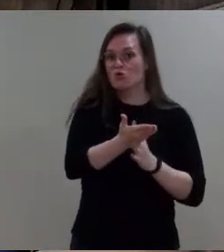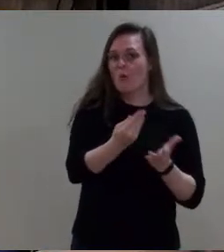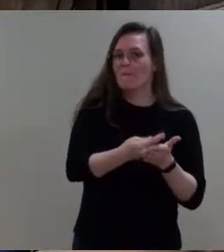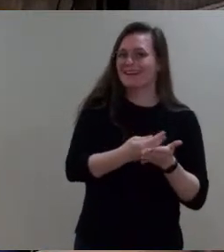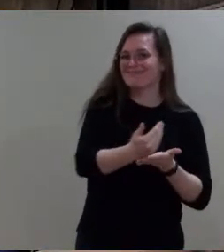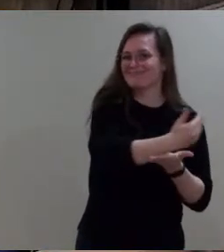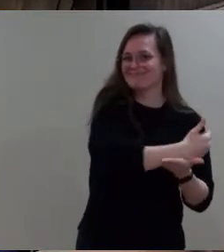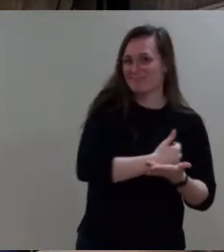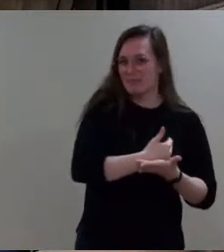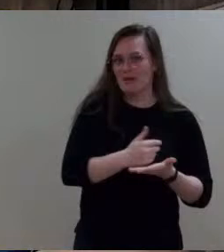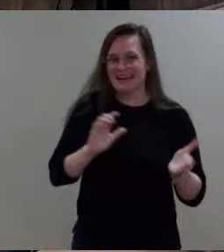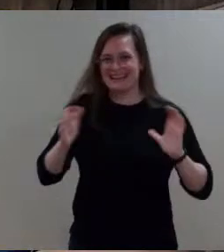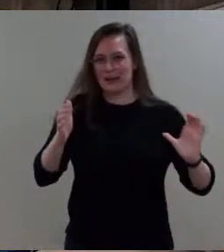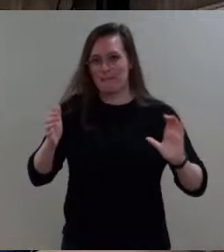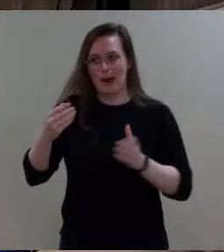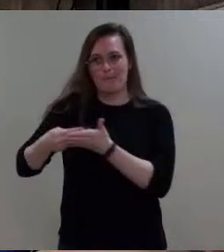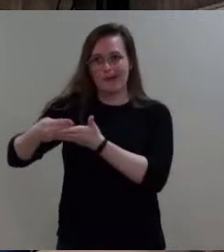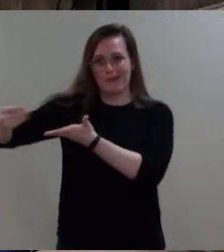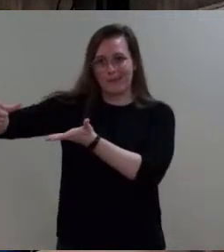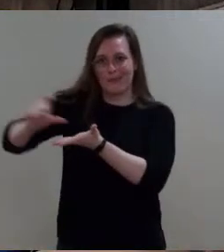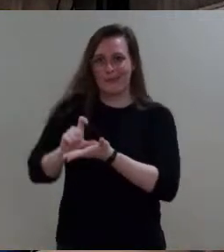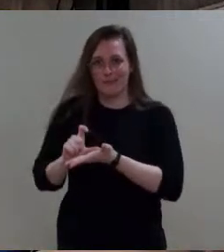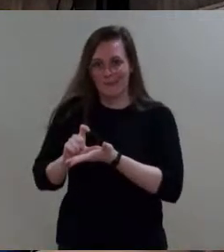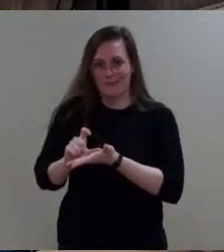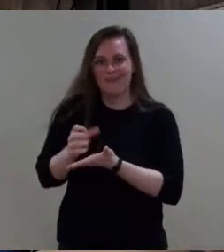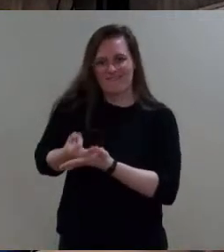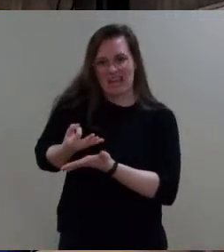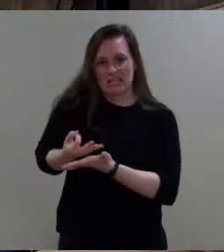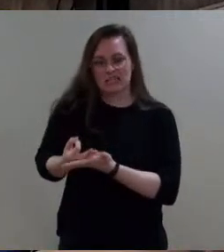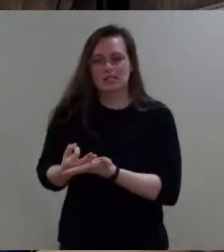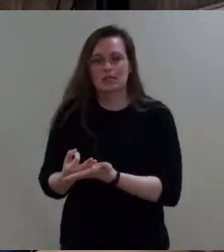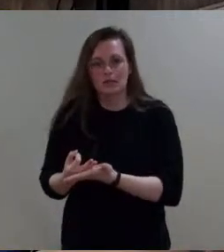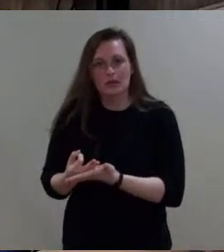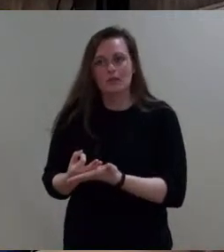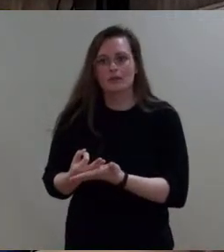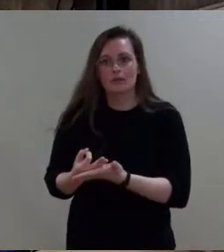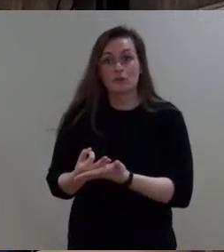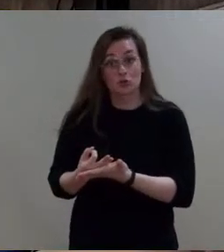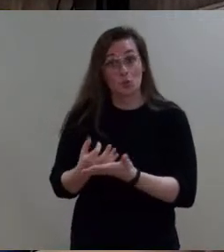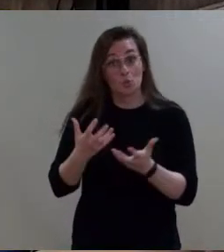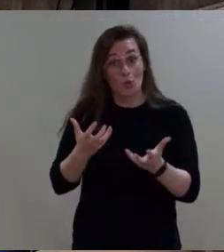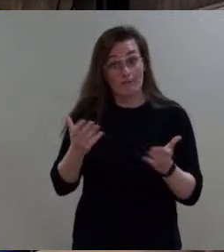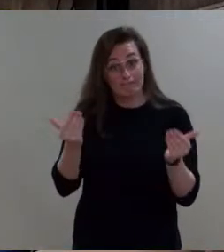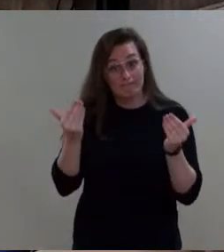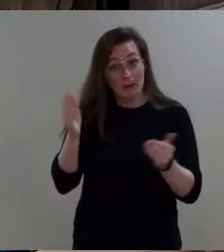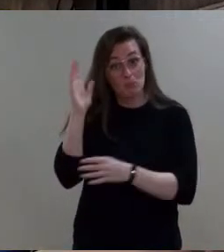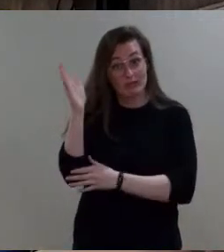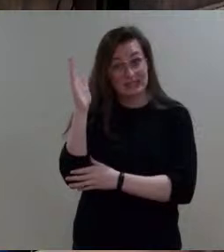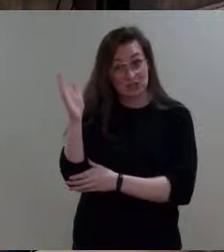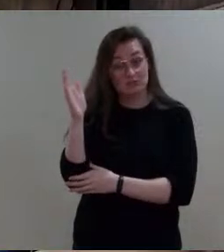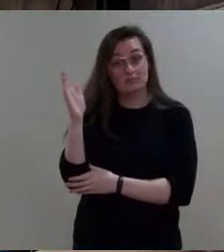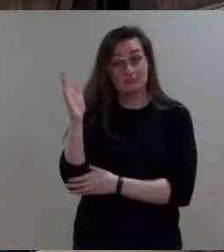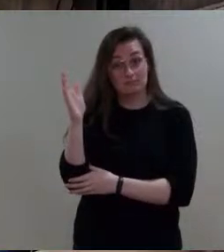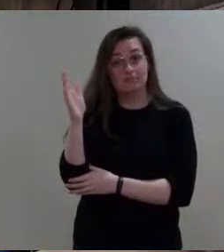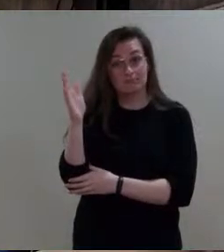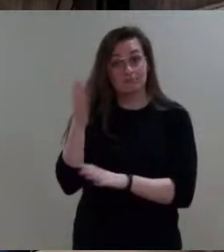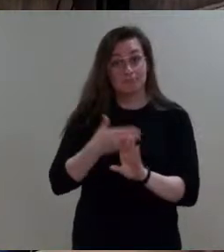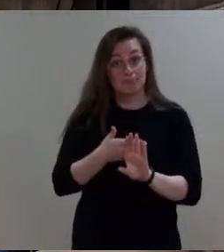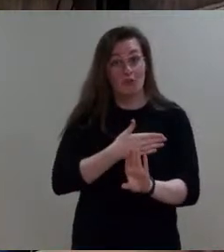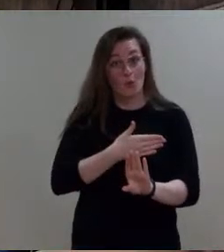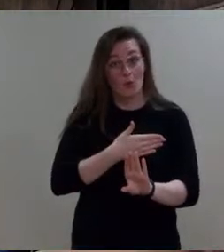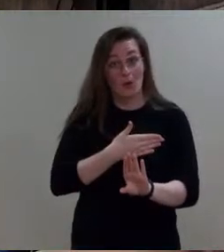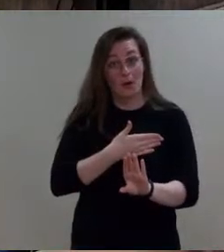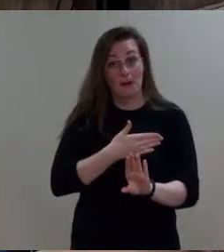debt financing. CAO, did you wish to proceed with a presentation prior to moving a motion on the